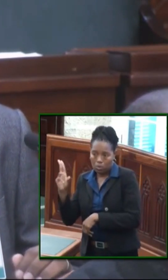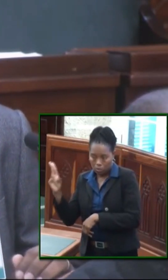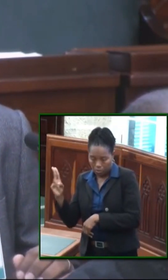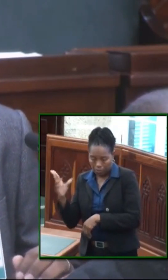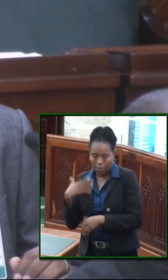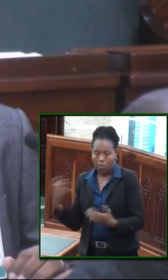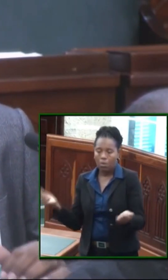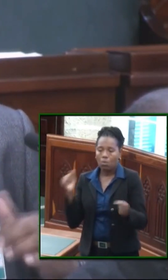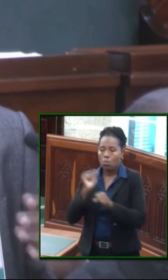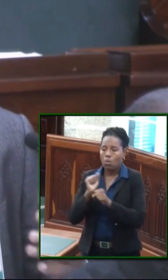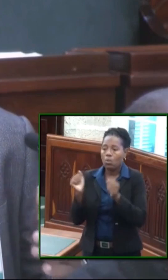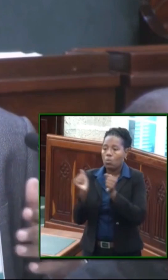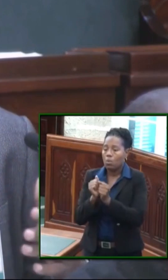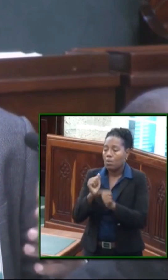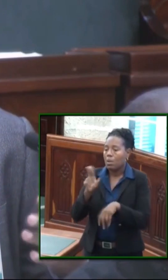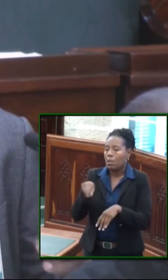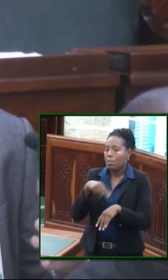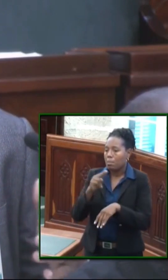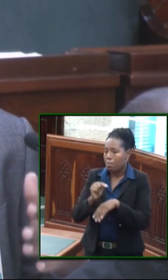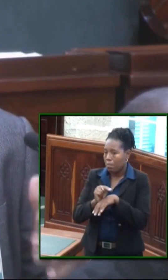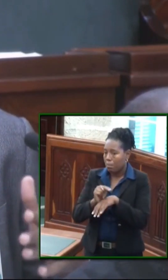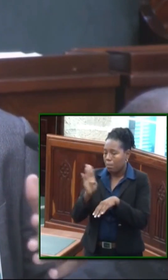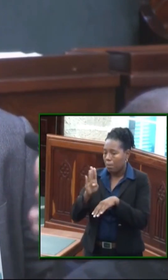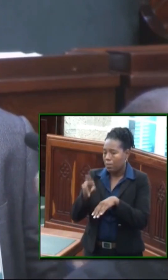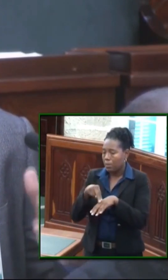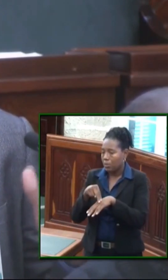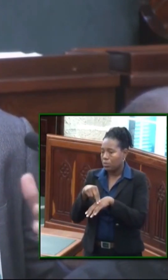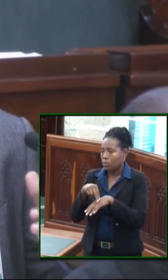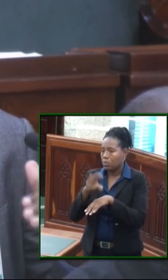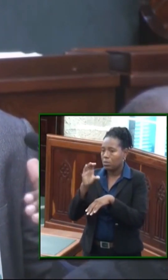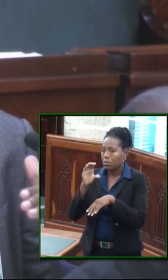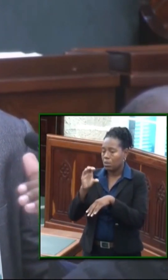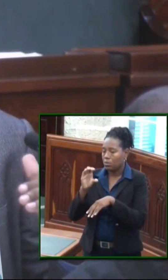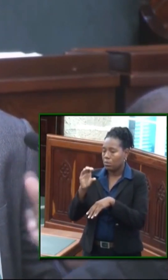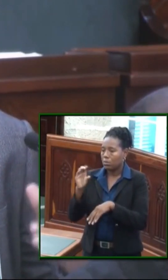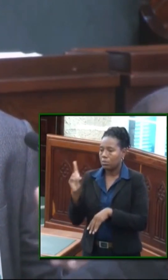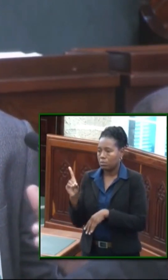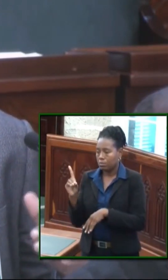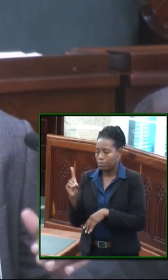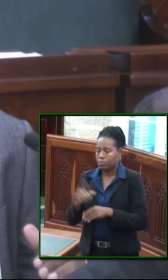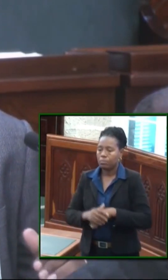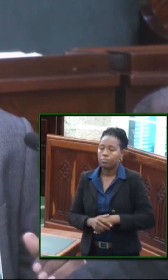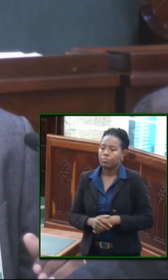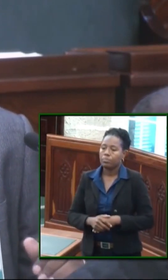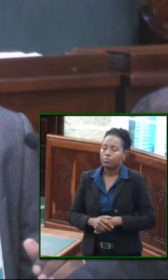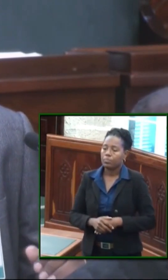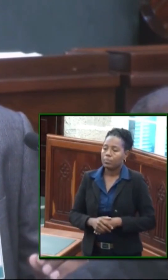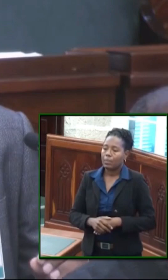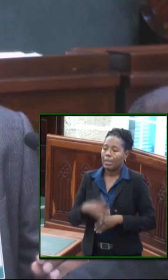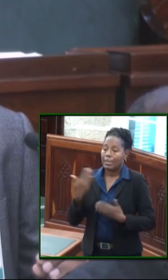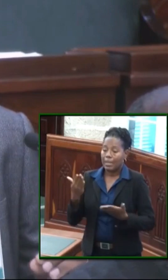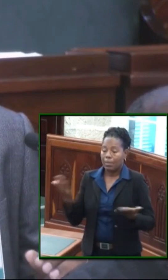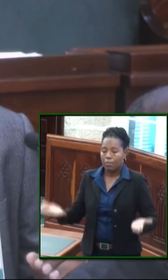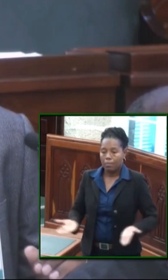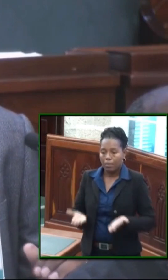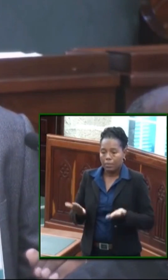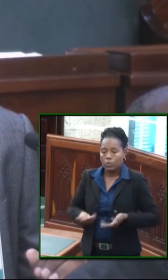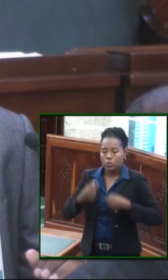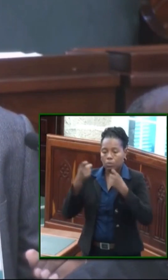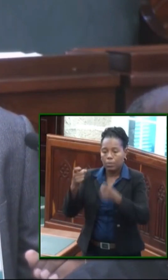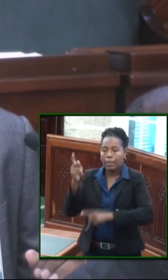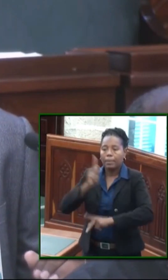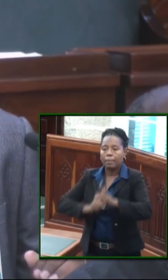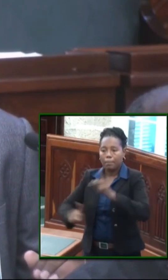Disabled. They will supply the persons, they will be the human resource. So we